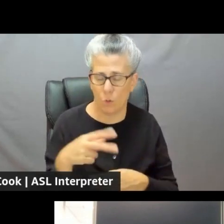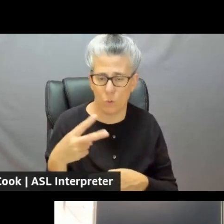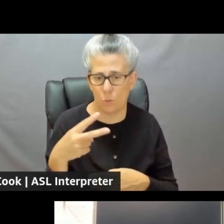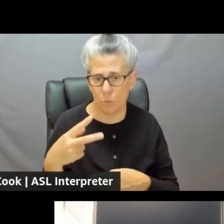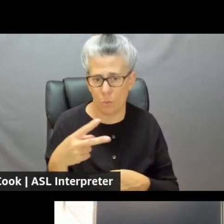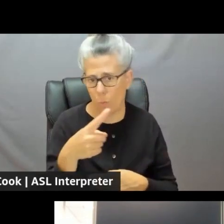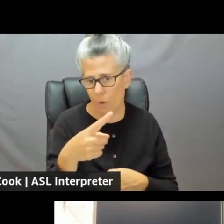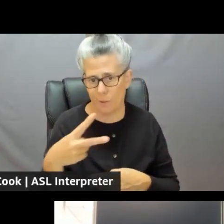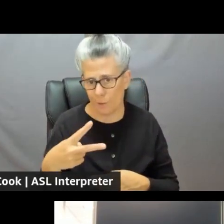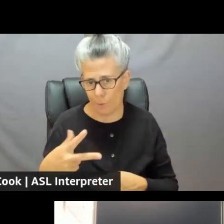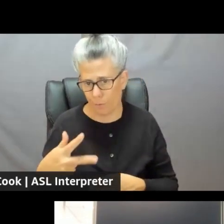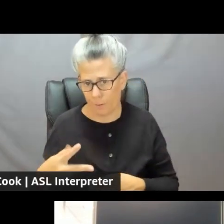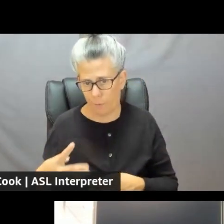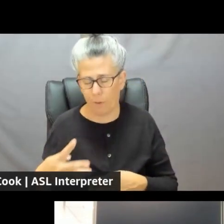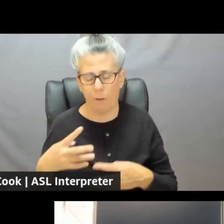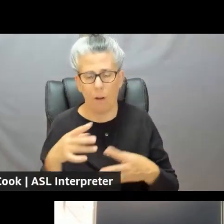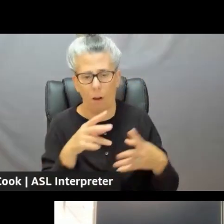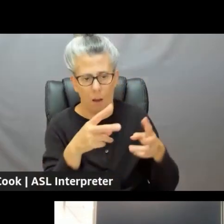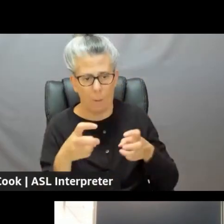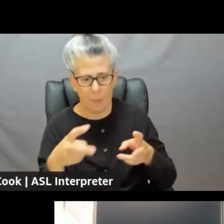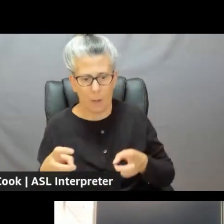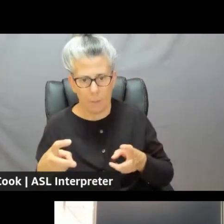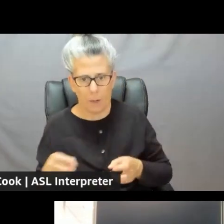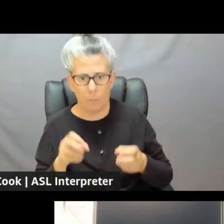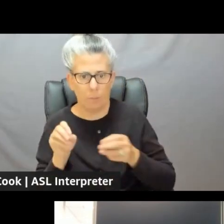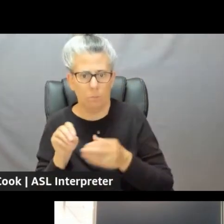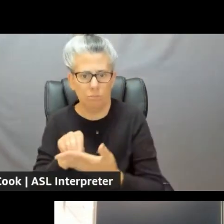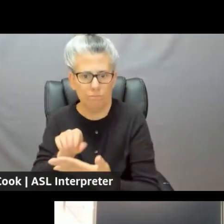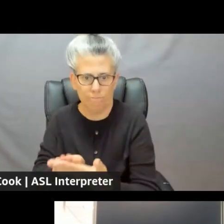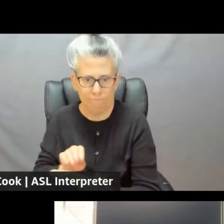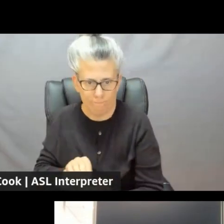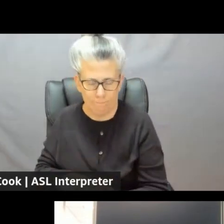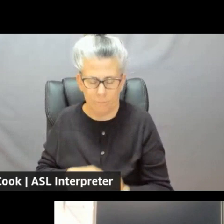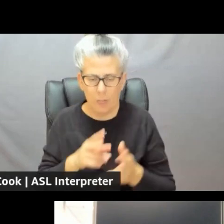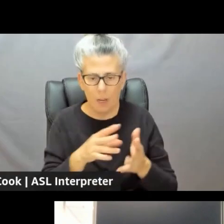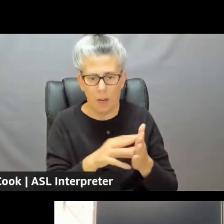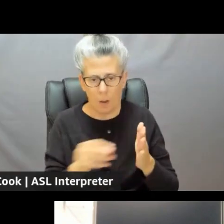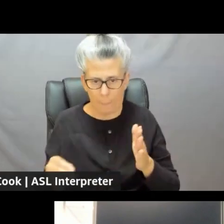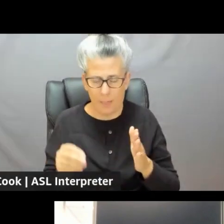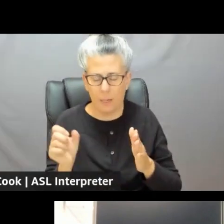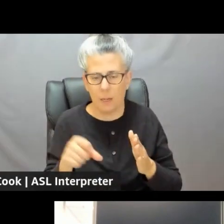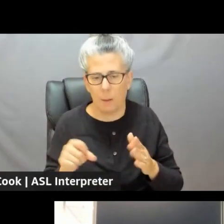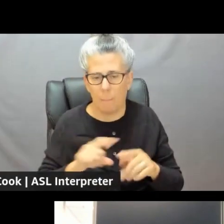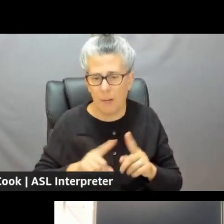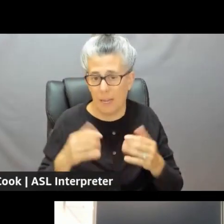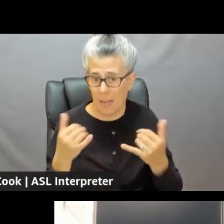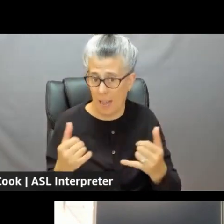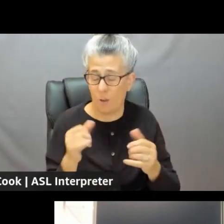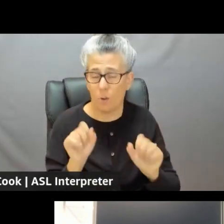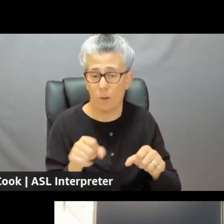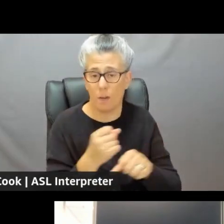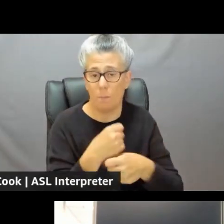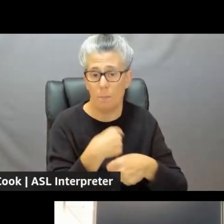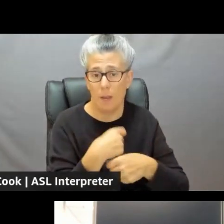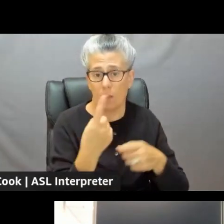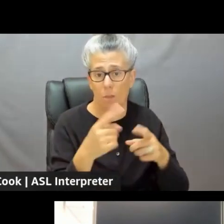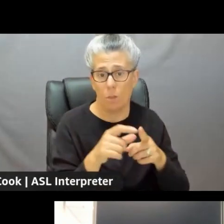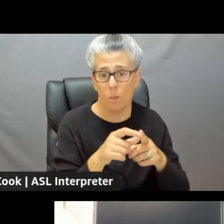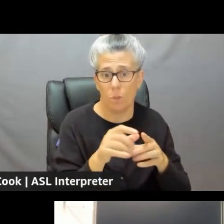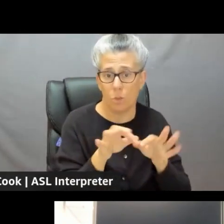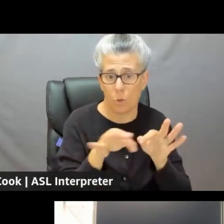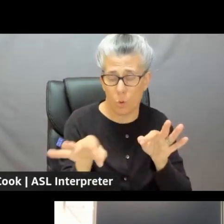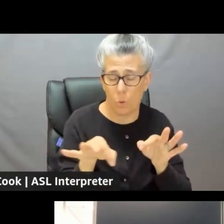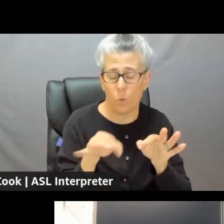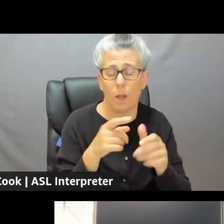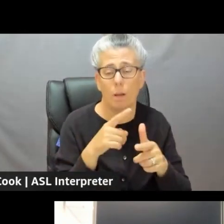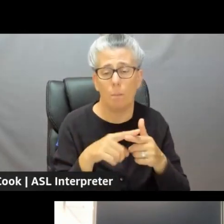function, what you can do is you can just define all of that in the chunk of code under ForEach, and CloudFormation will go and then create all these EC2 instances